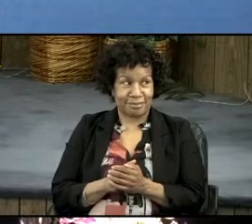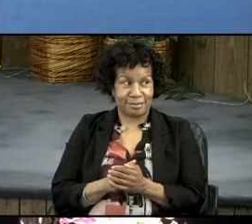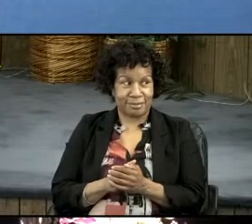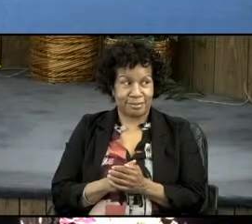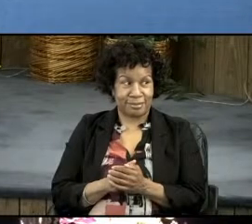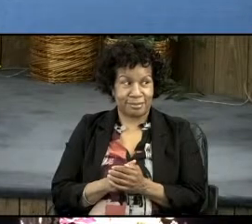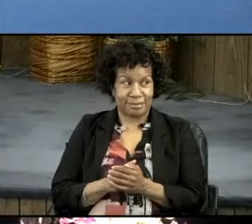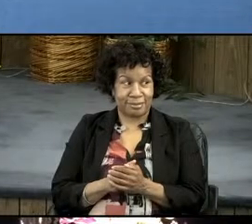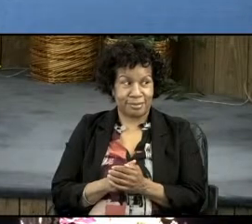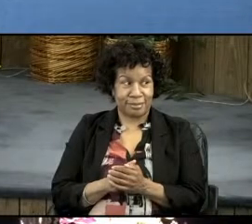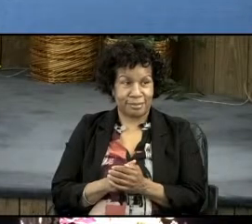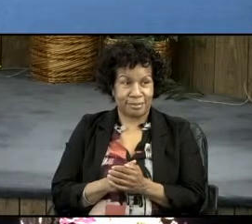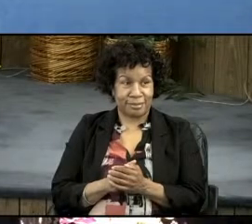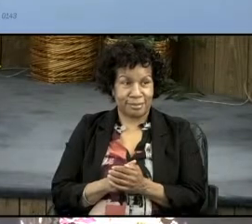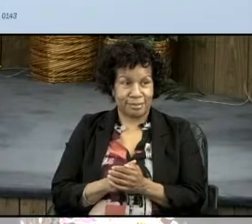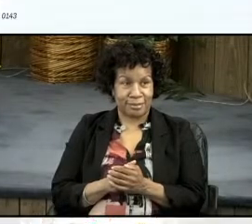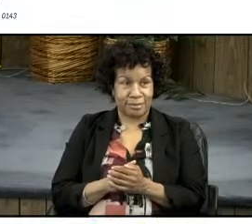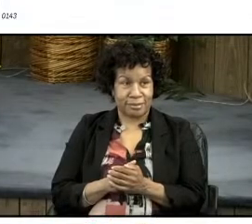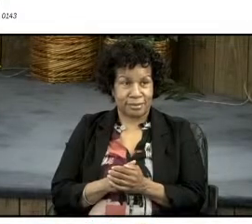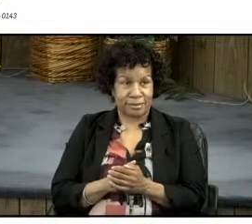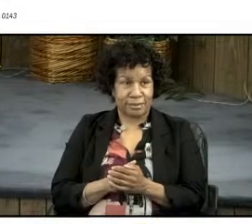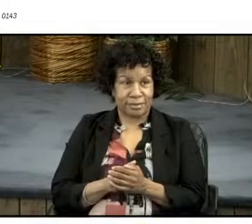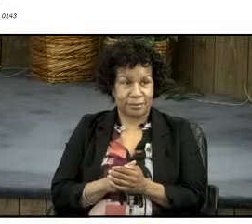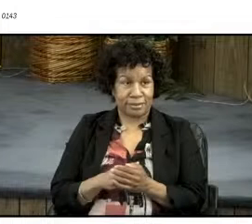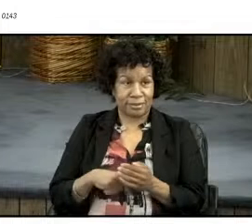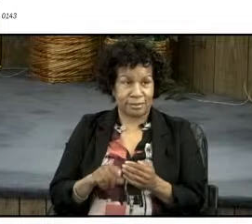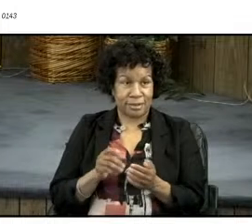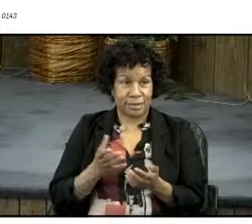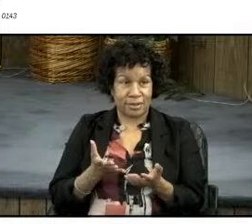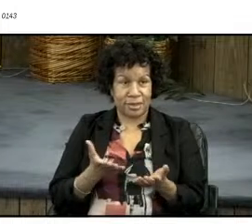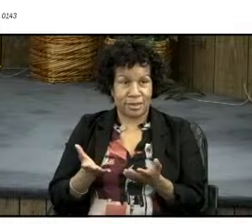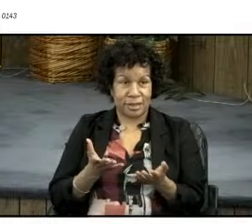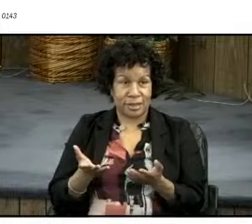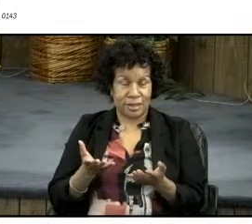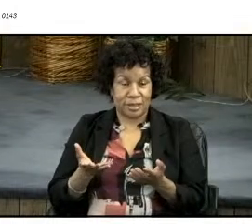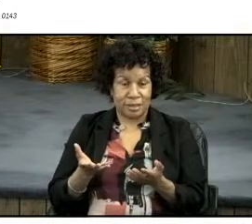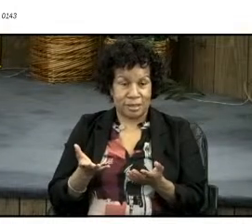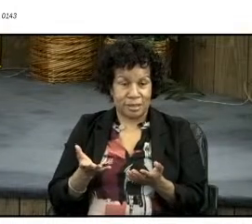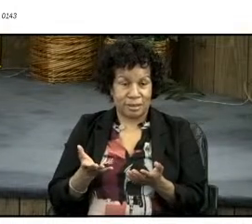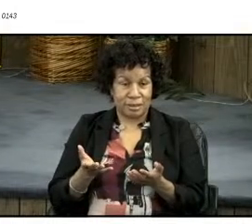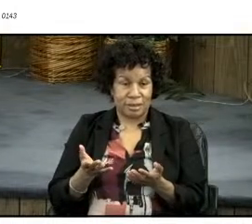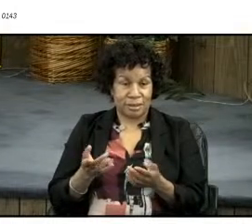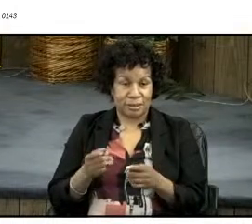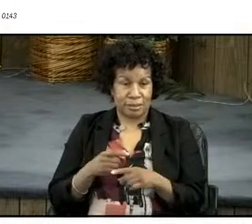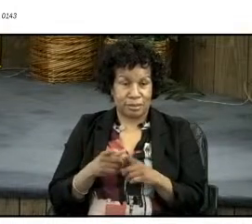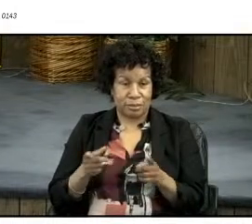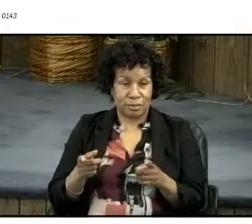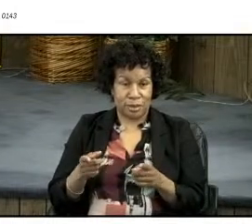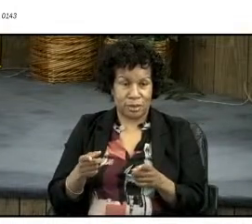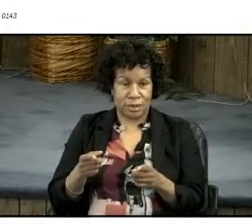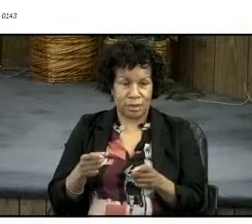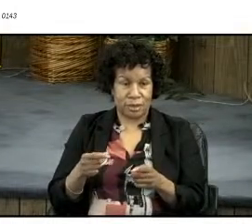Let me tell you how it happened to you. I was in the service, but I didn't participate.